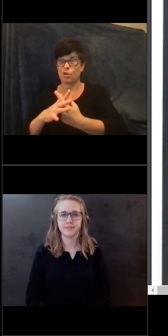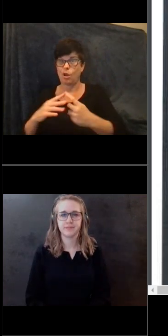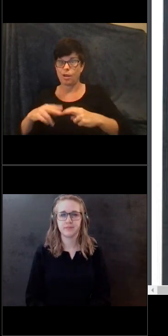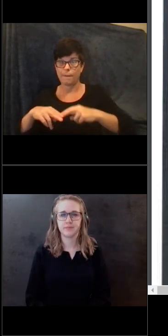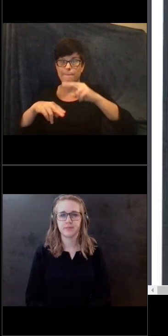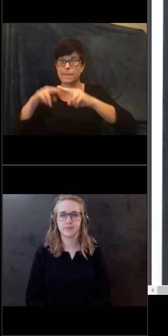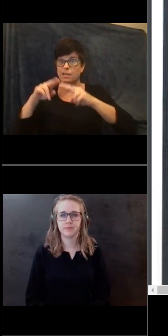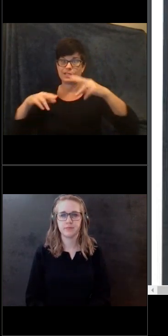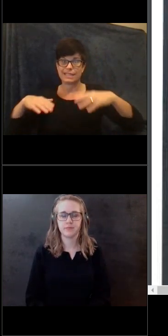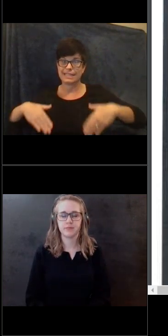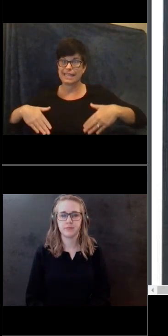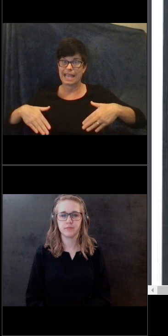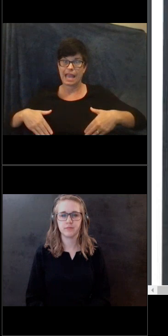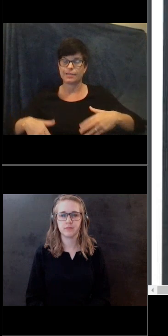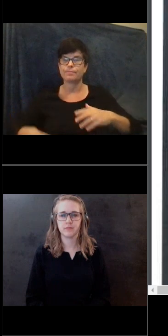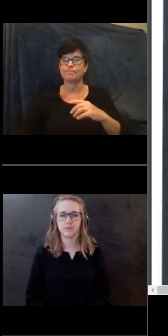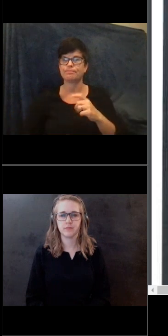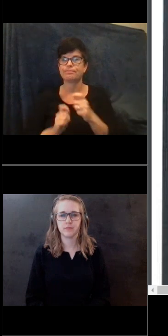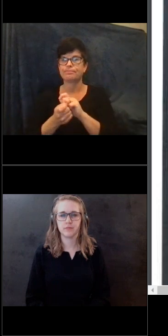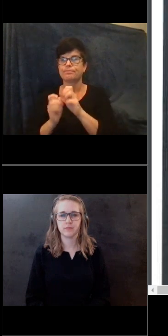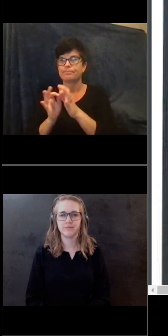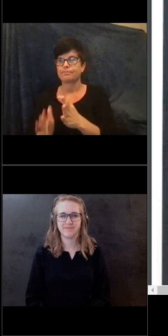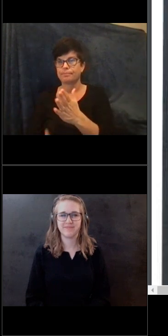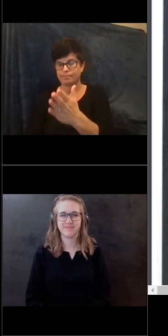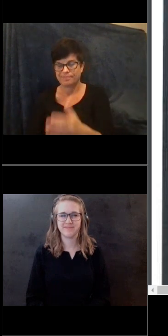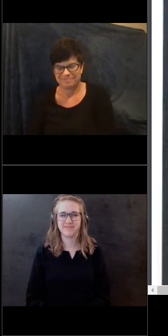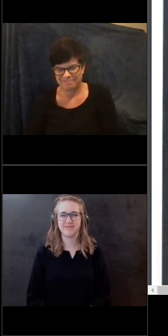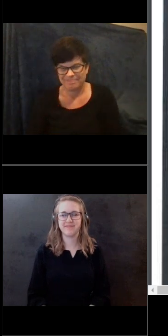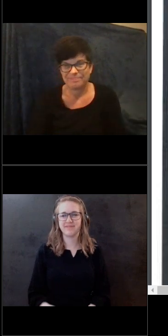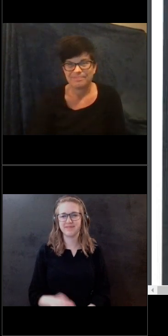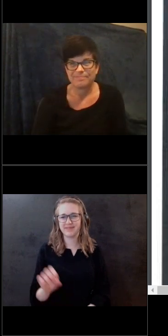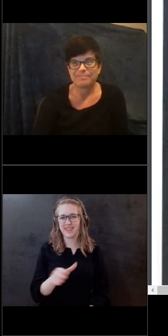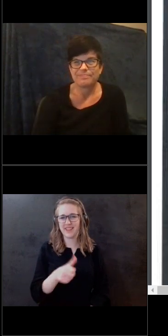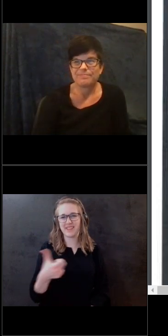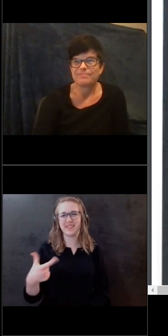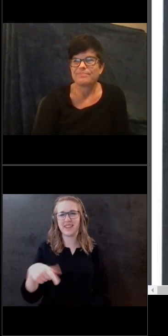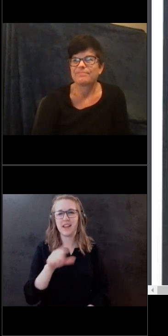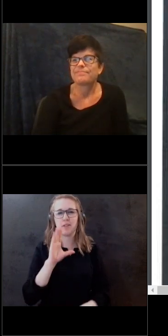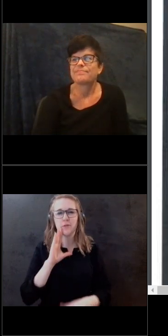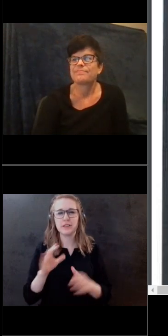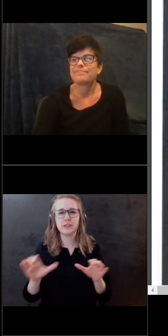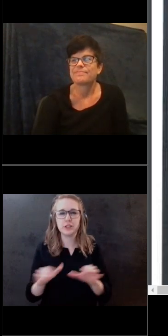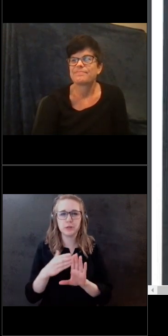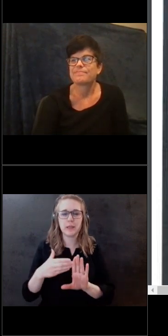there as far as soil and other stuff that they may do during the pre-construction phase.